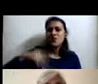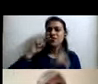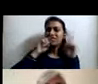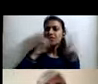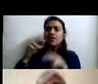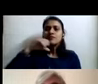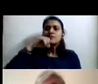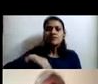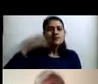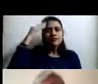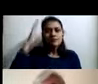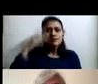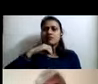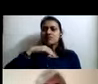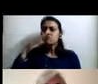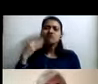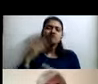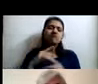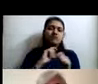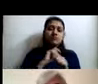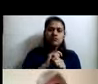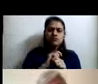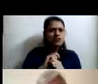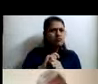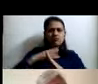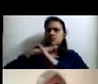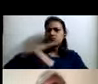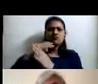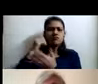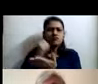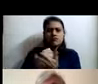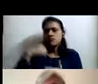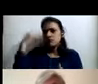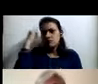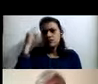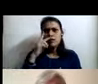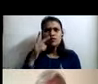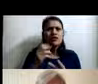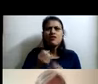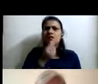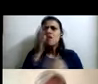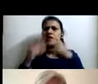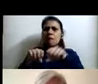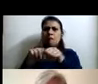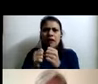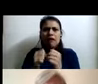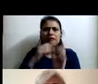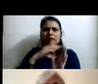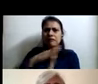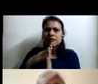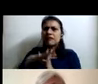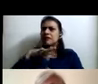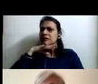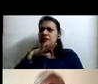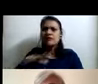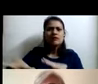I knew as an adult and as an environmental conservationist. So I saw this very, very degraded and overused area. It was